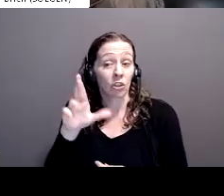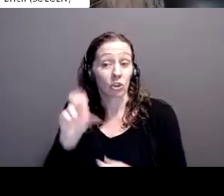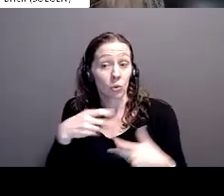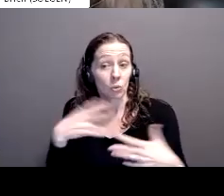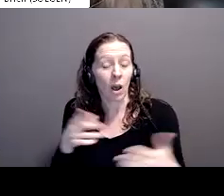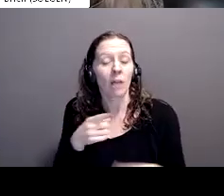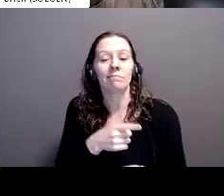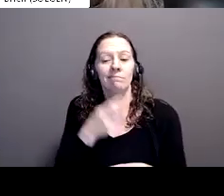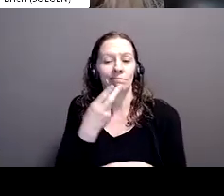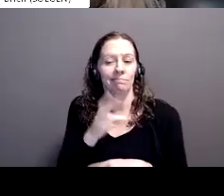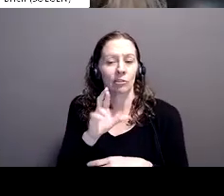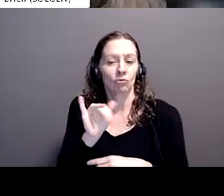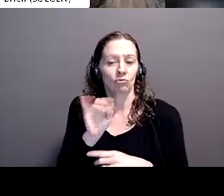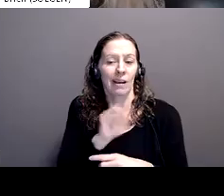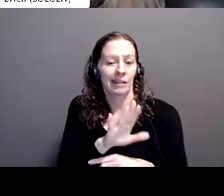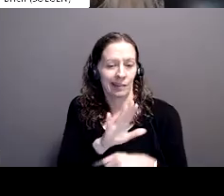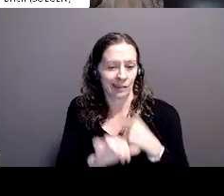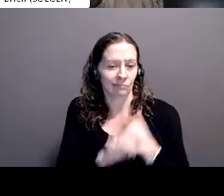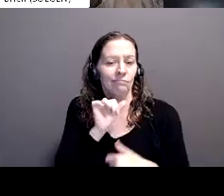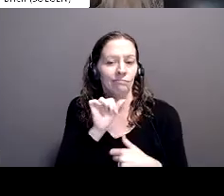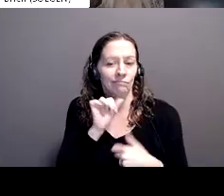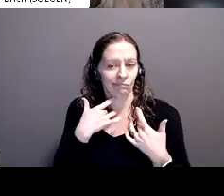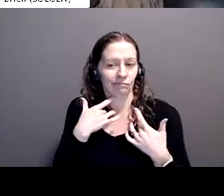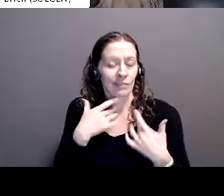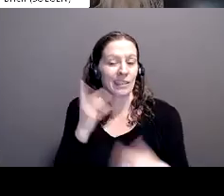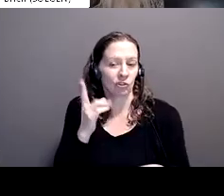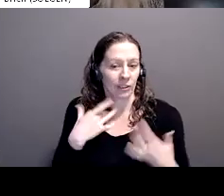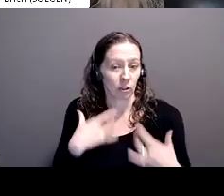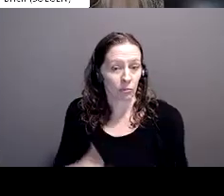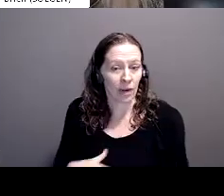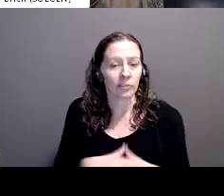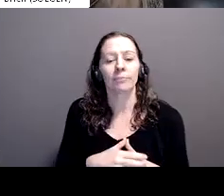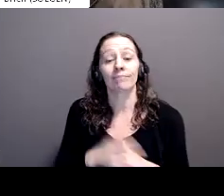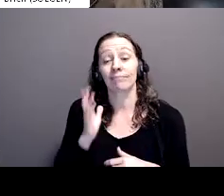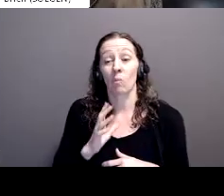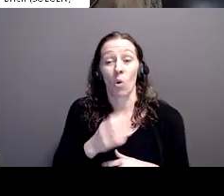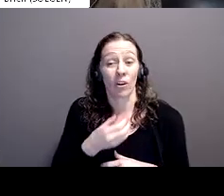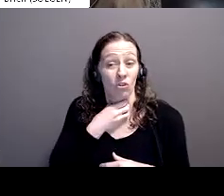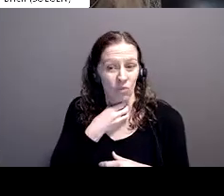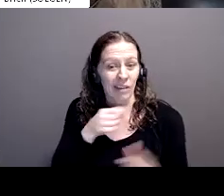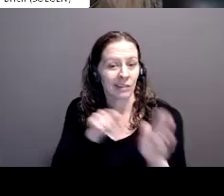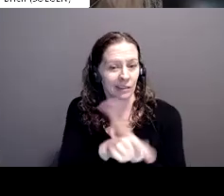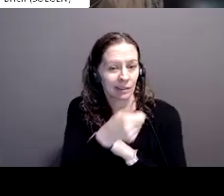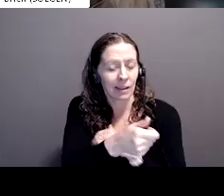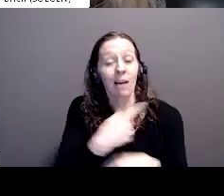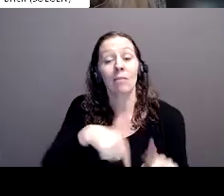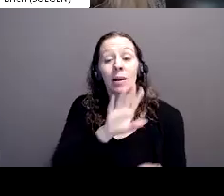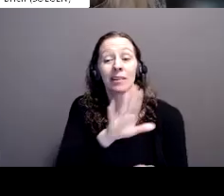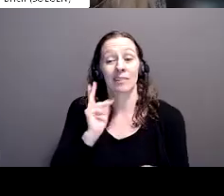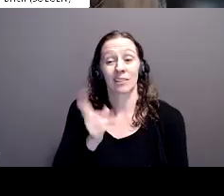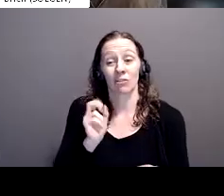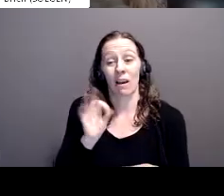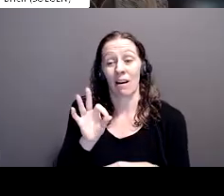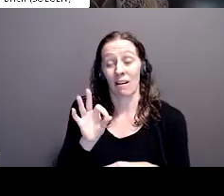depression, his prior threats to commit suicide, his history of abuse towards Mrs. Ryan, and this